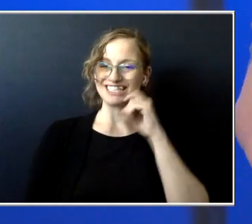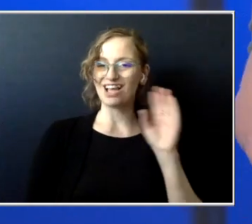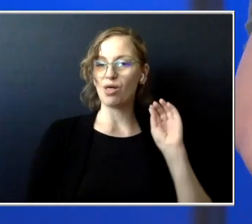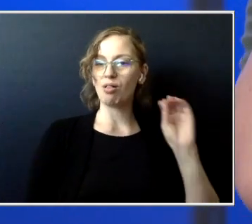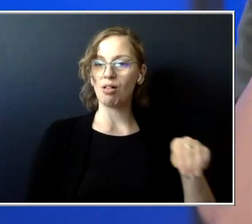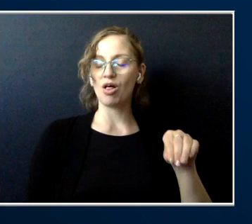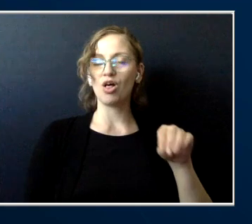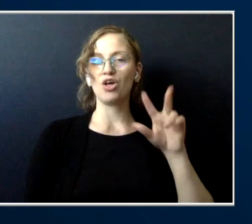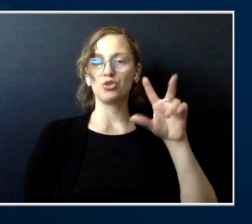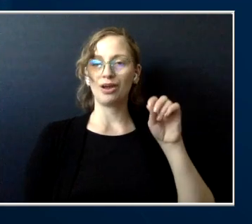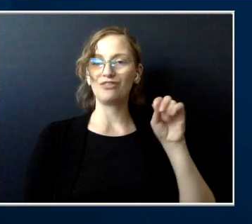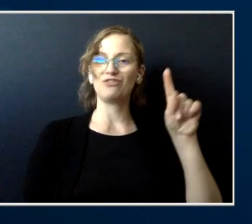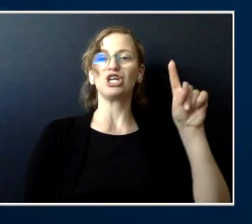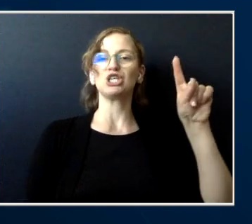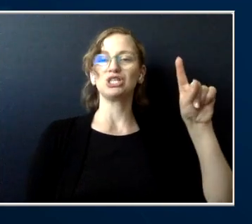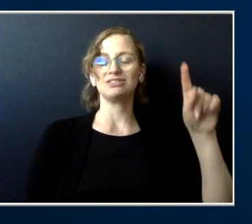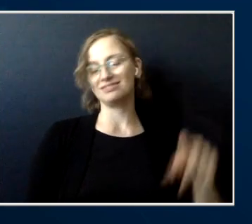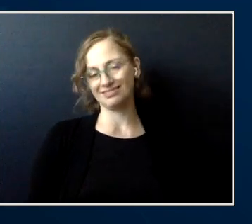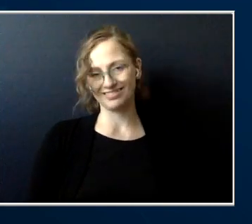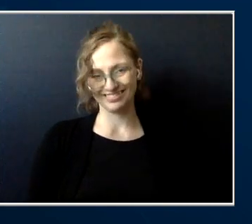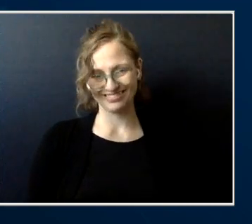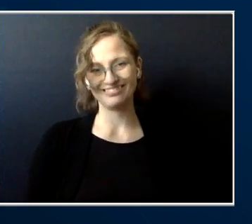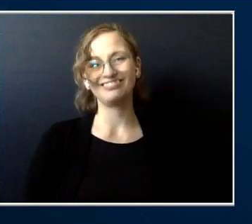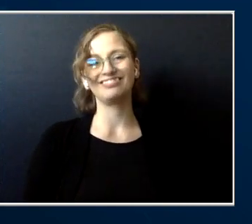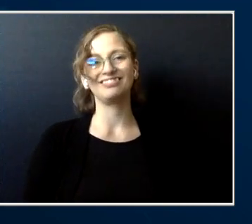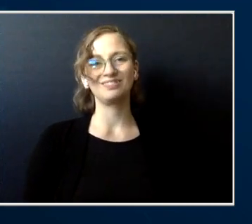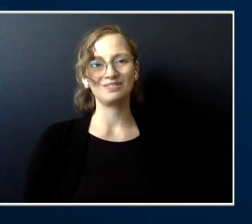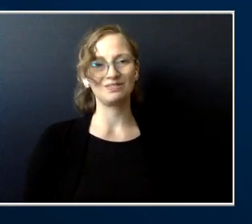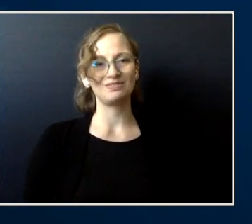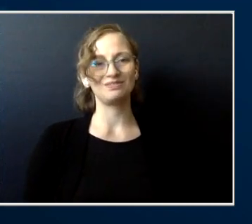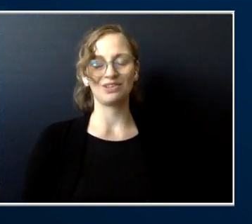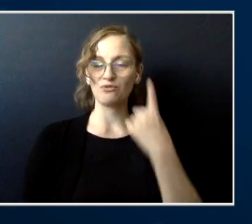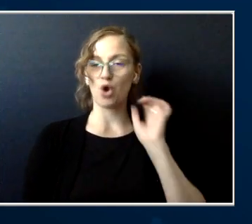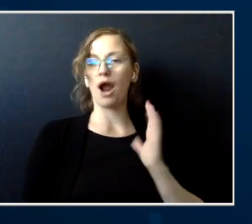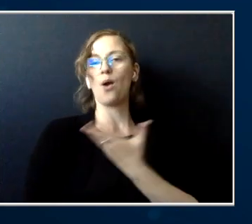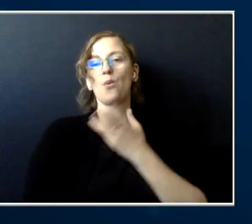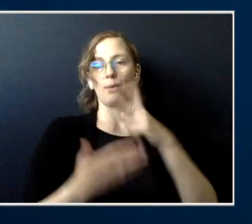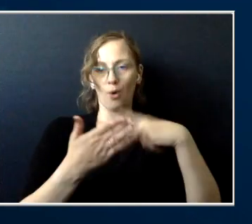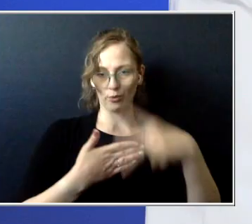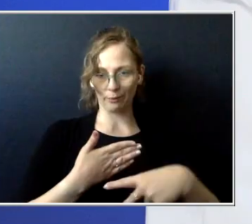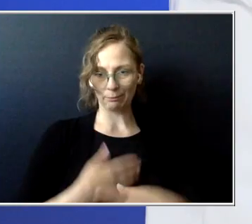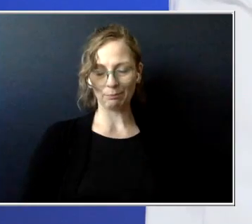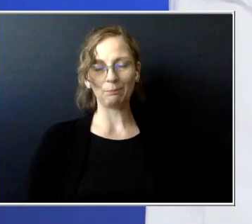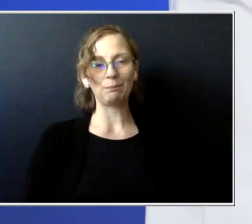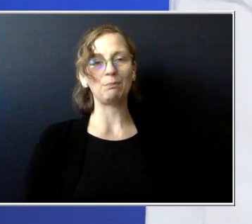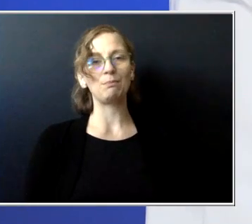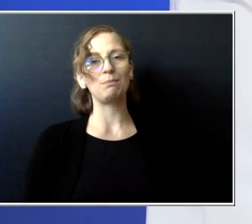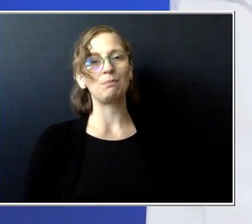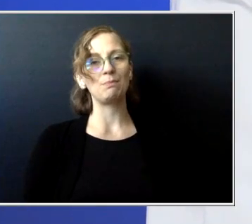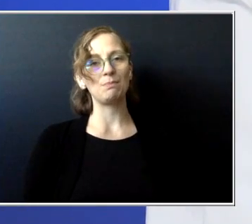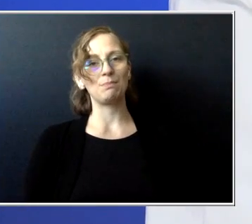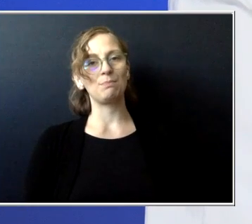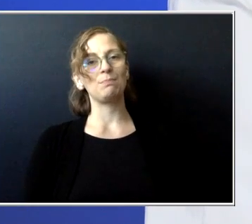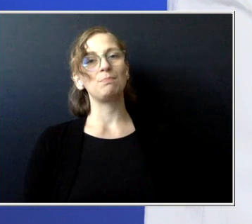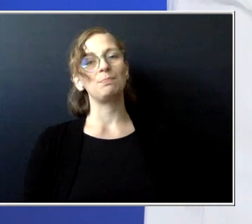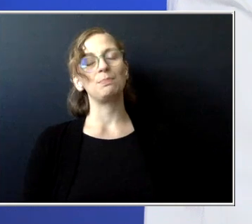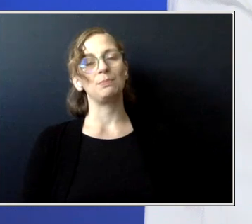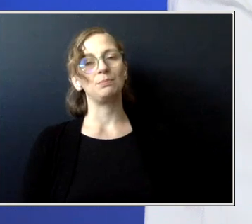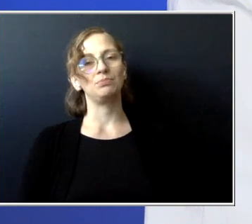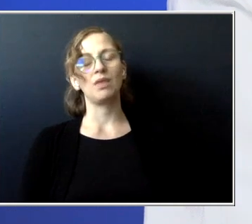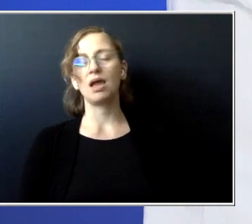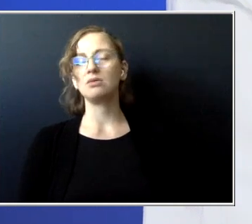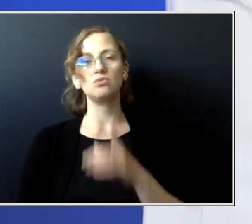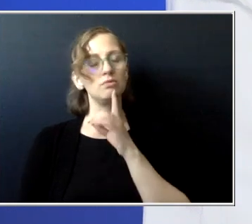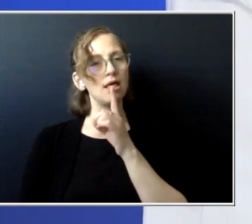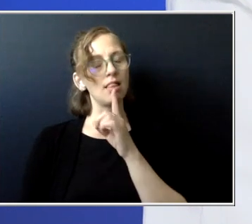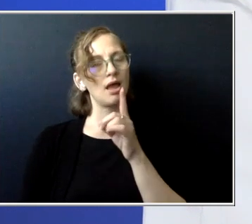All right. Yeah. Yeah. For the program history. So it's yeah, it's a like we said, it's a revolutionary therapy, and it's